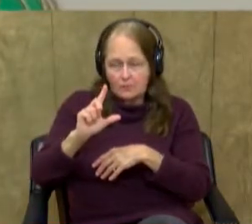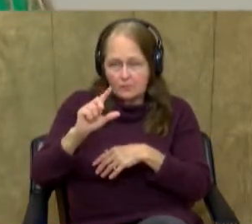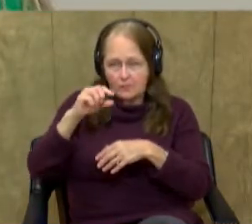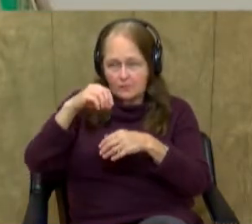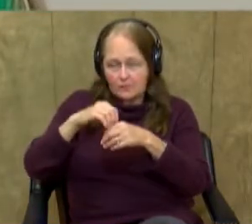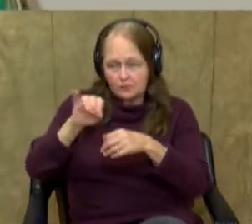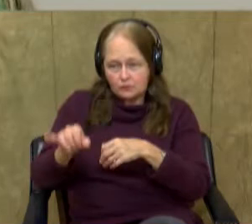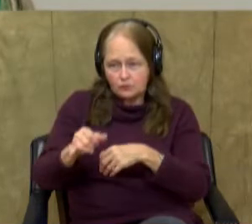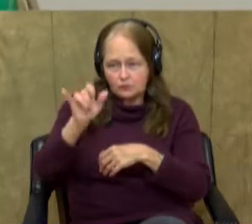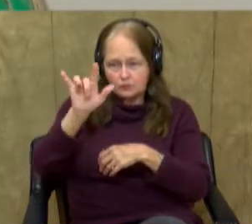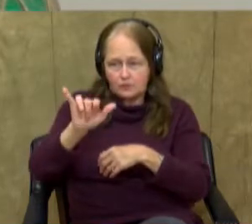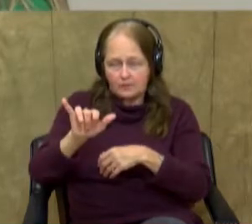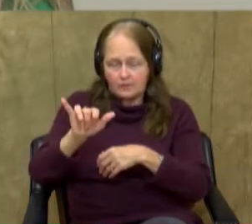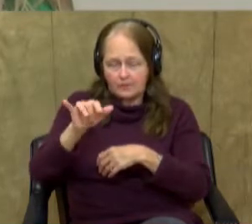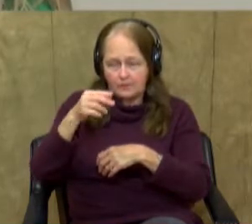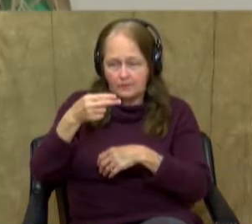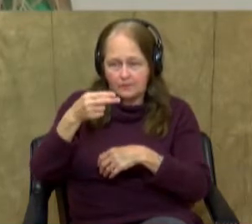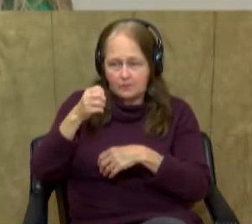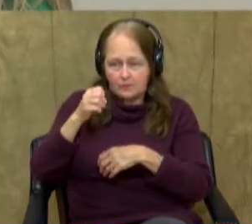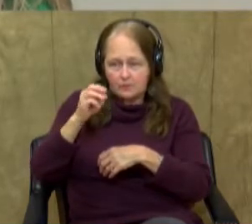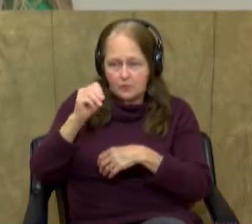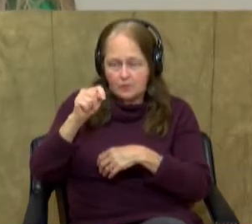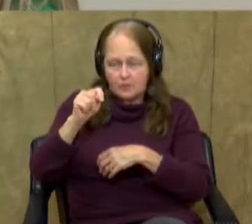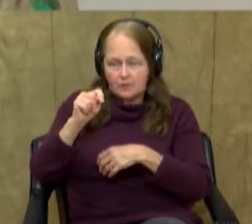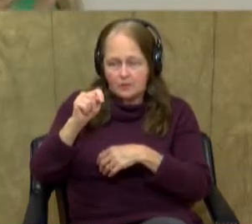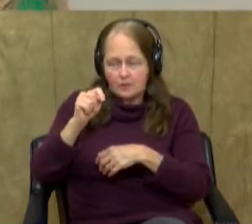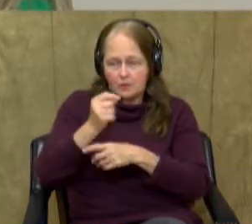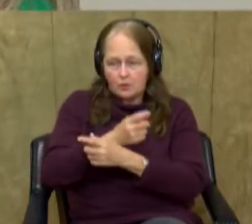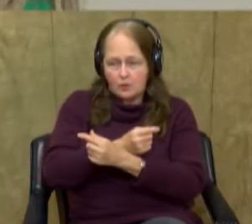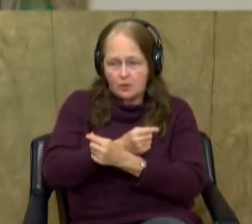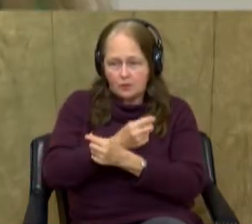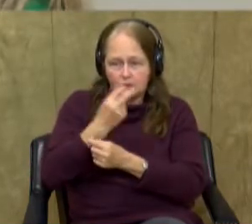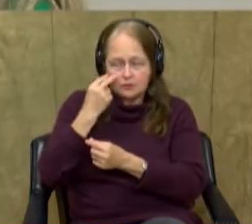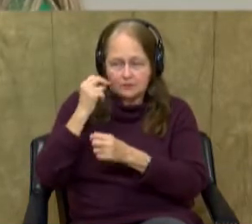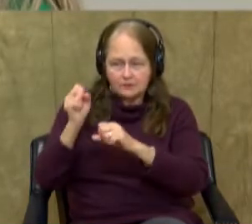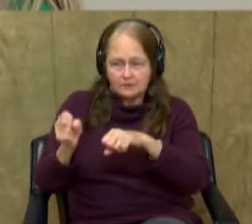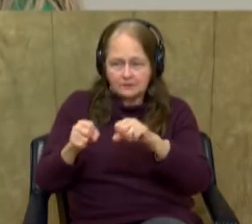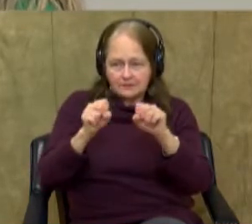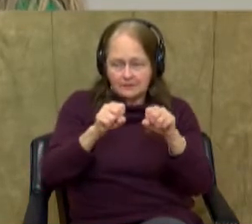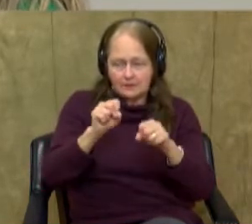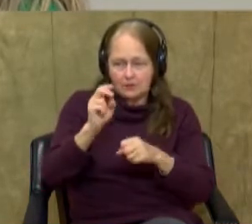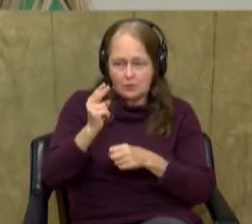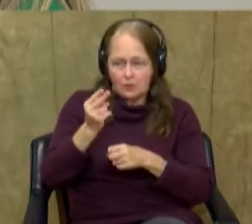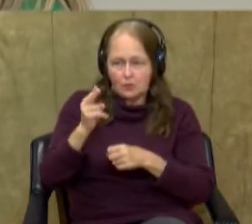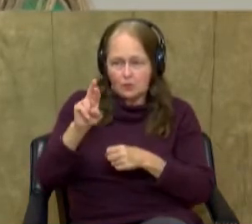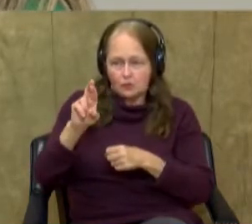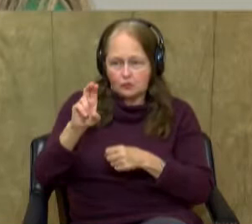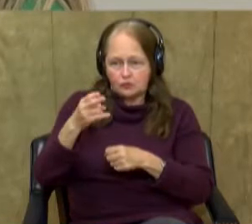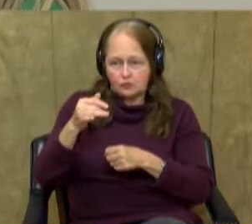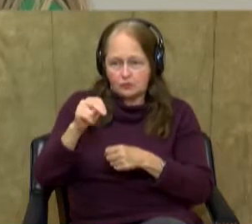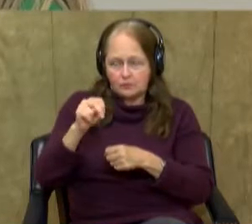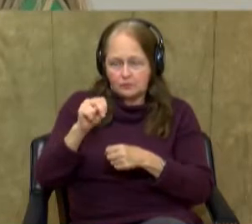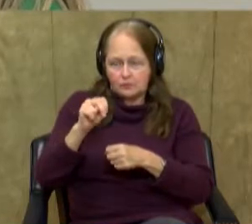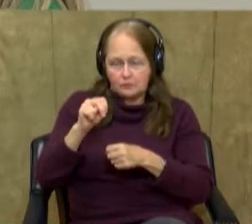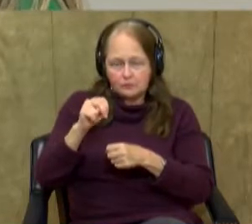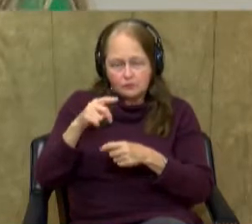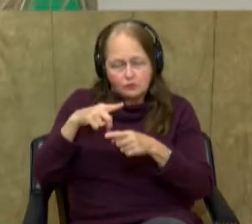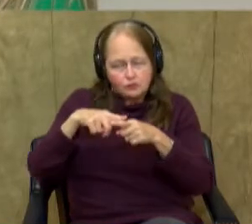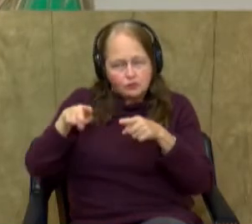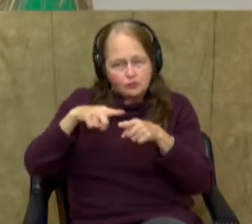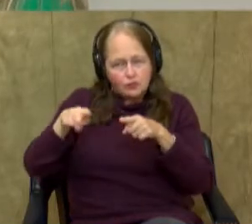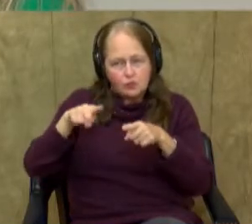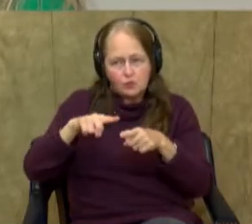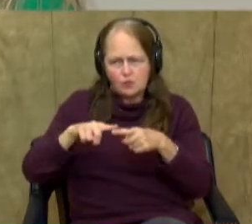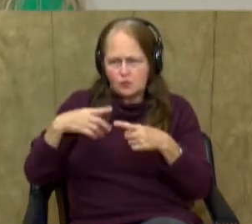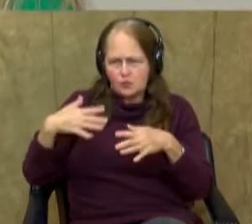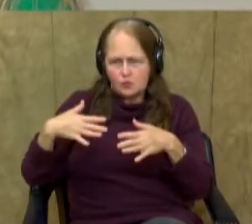In July, Hermit Crab came upon several sea urchins. They had sharp, prickly needles.